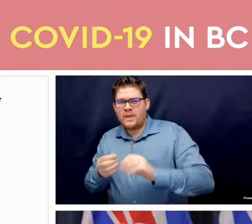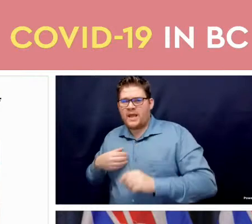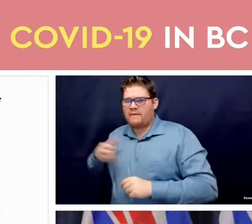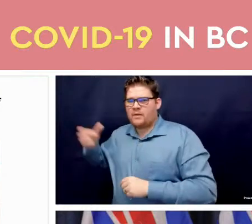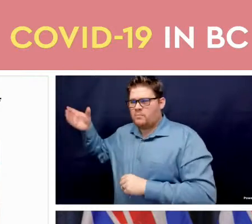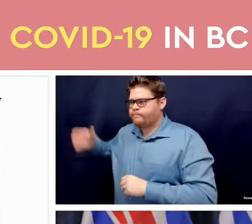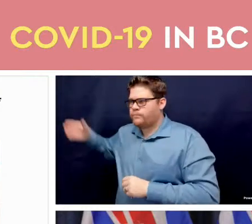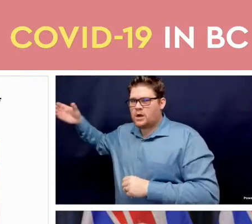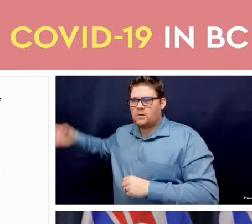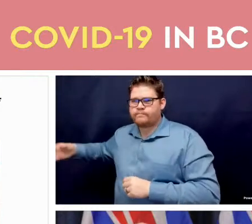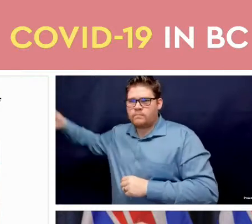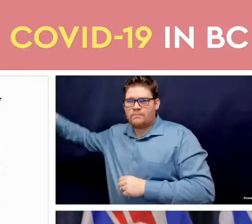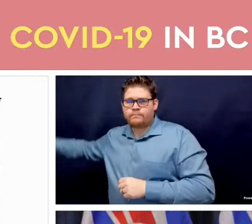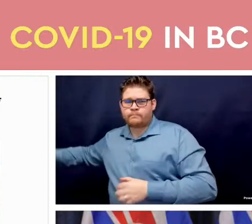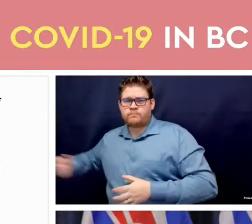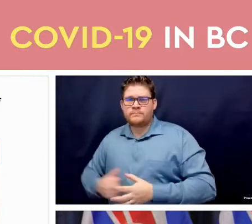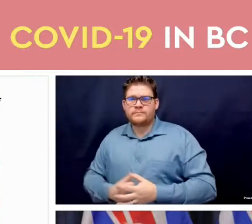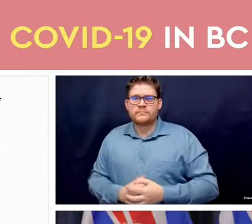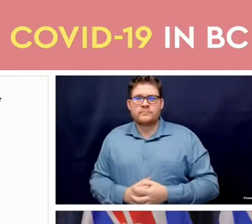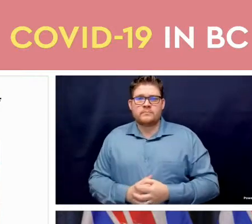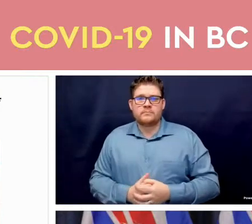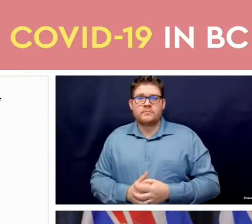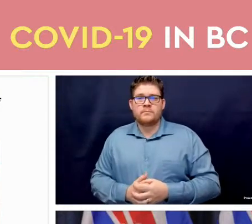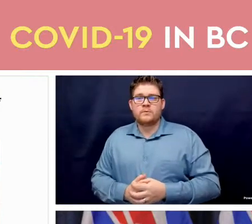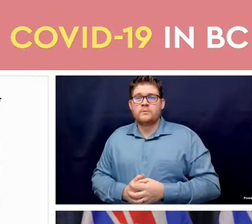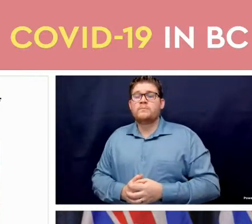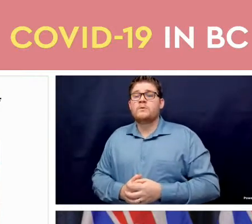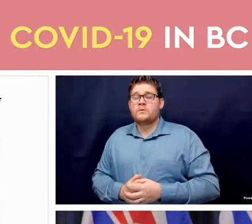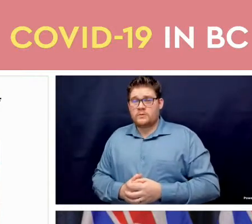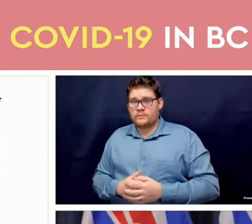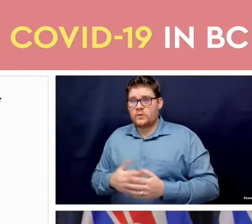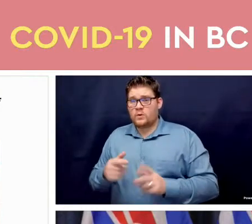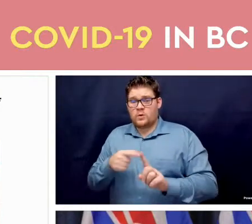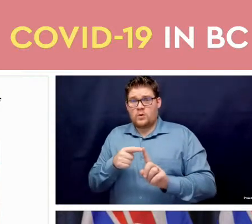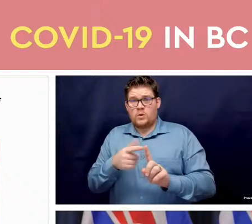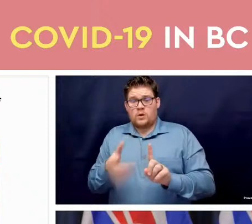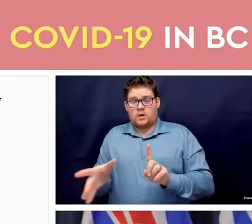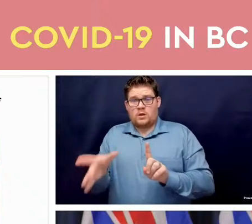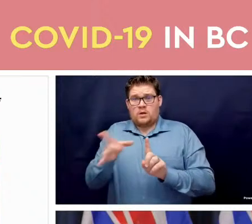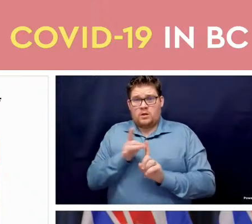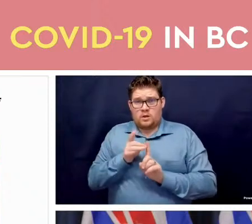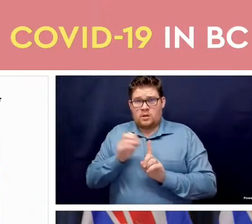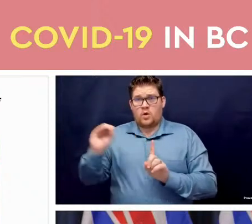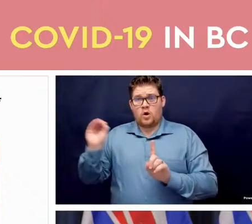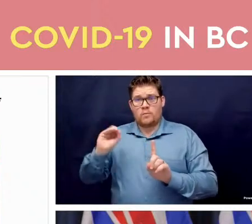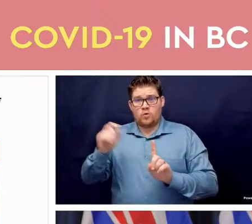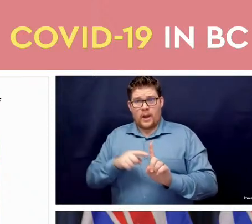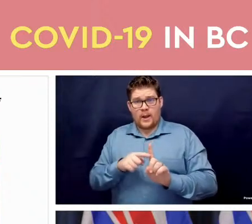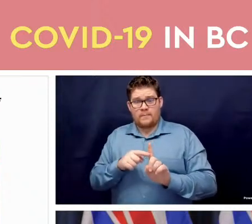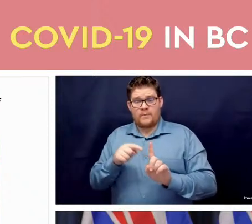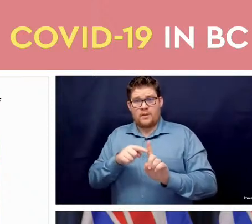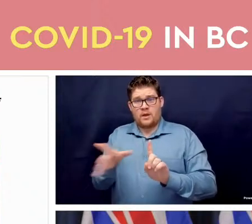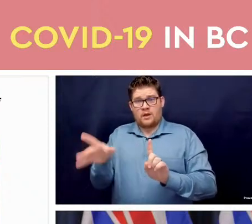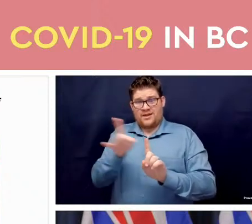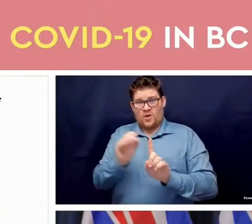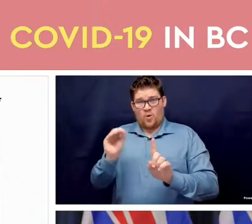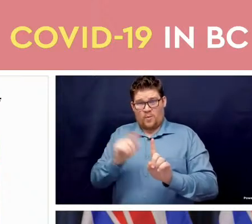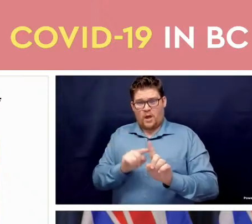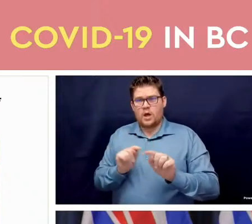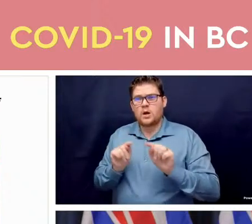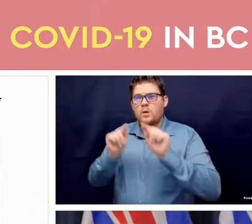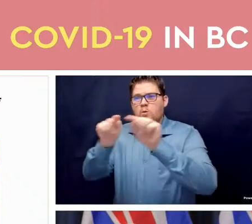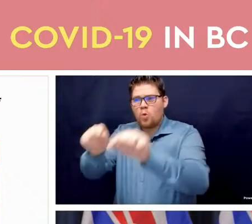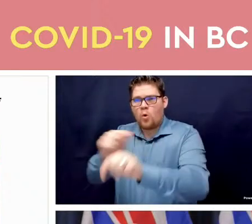seeing with people with Delta. So compared to Delta, Omicron, people aren't as sick.